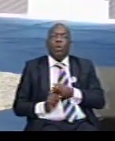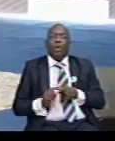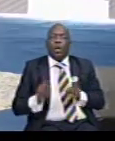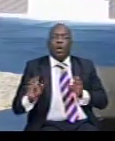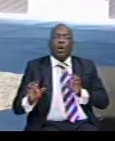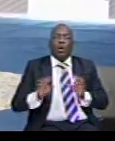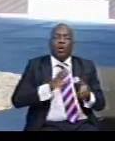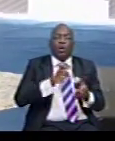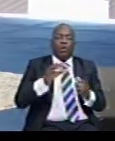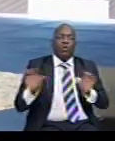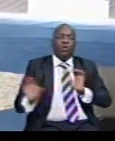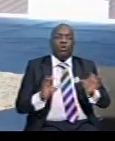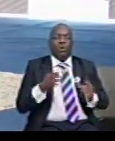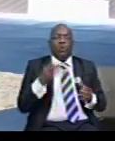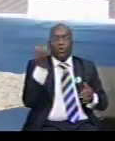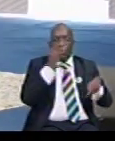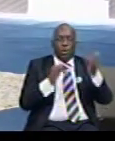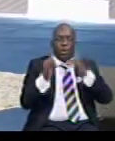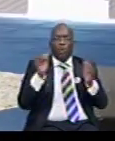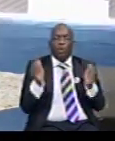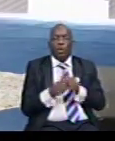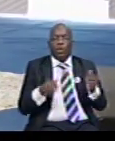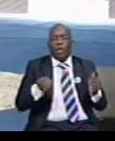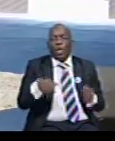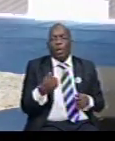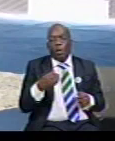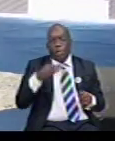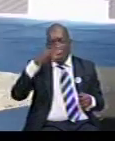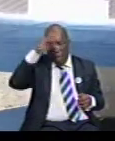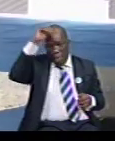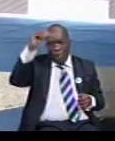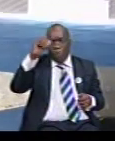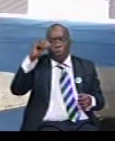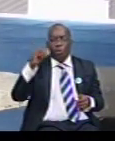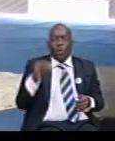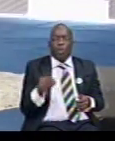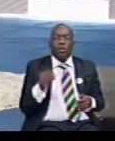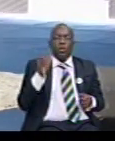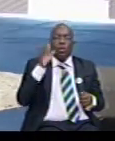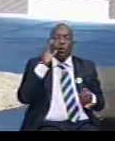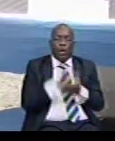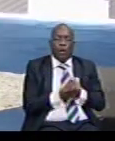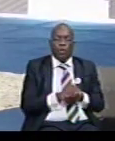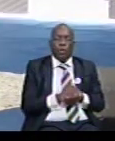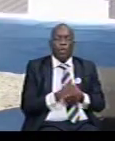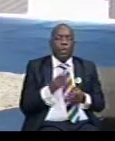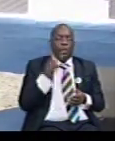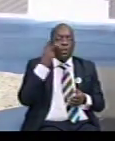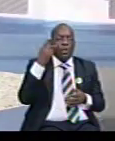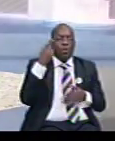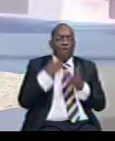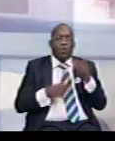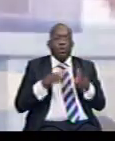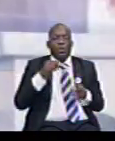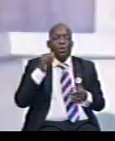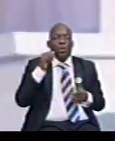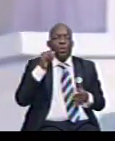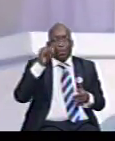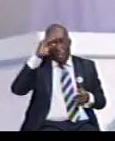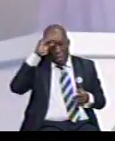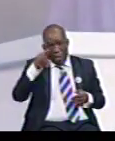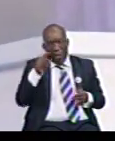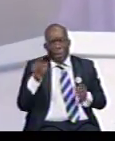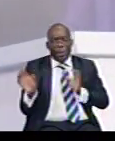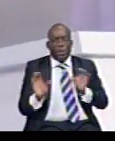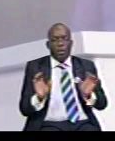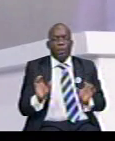woman's husband. And when he did that, look at this in verse 17 now. In verse 17,